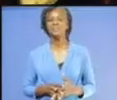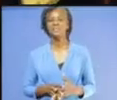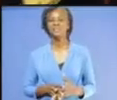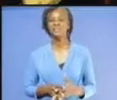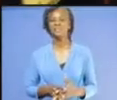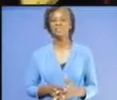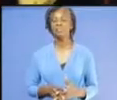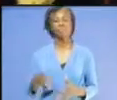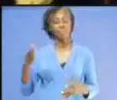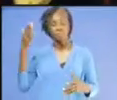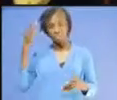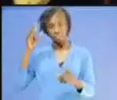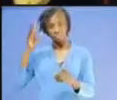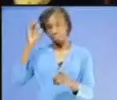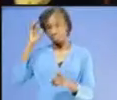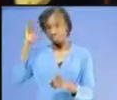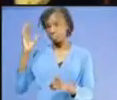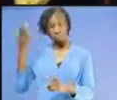I don't know